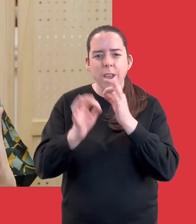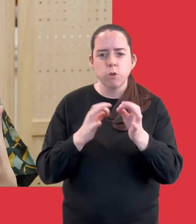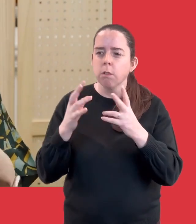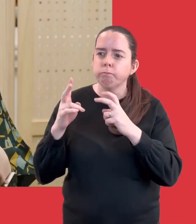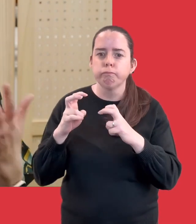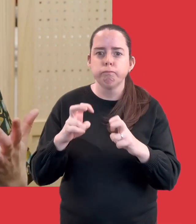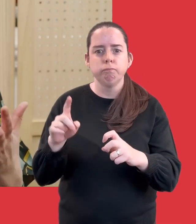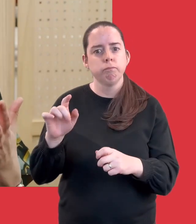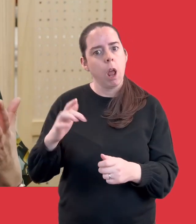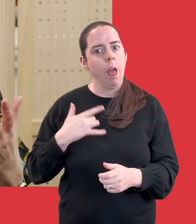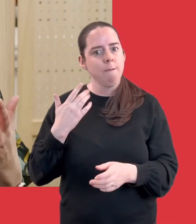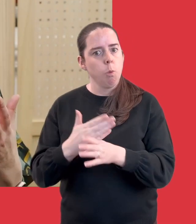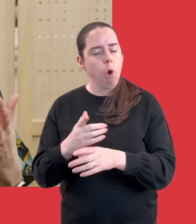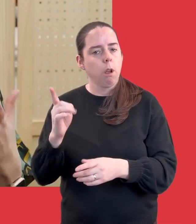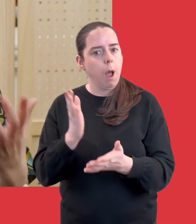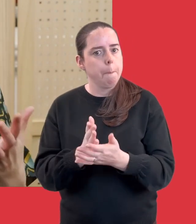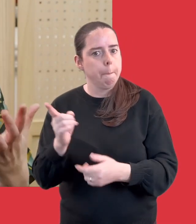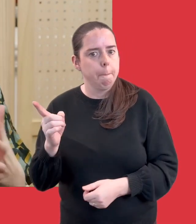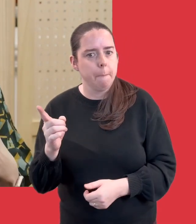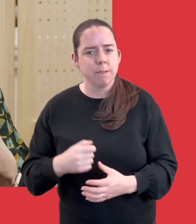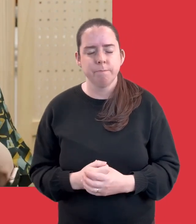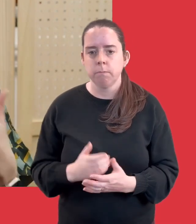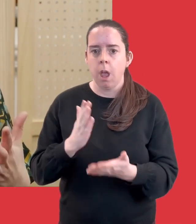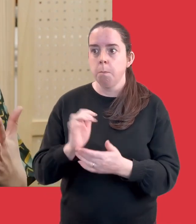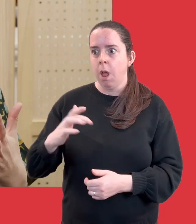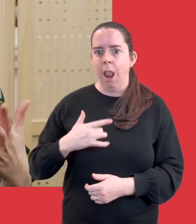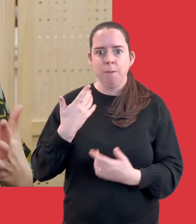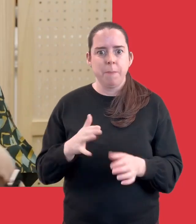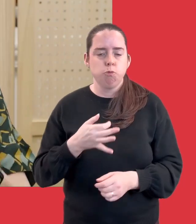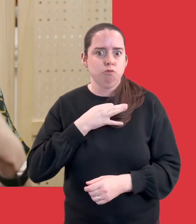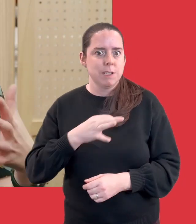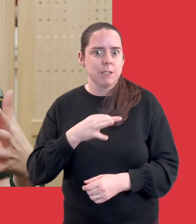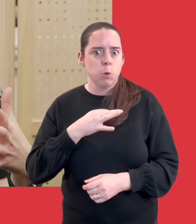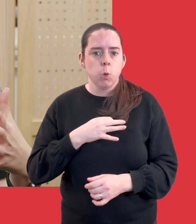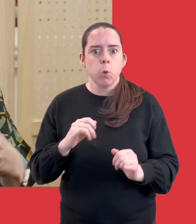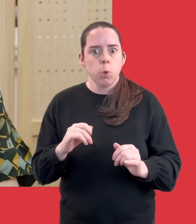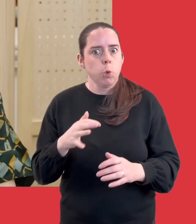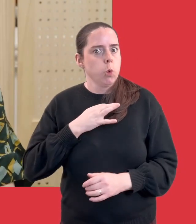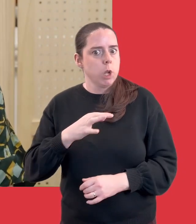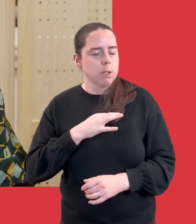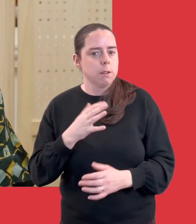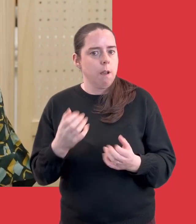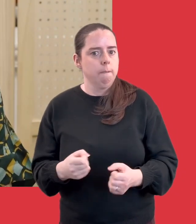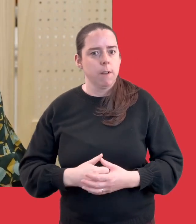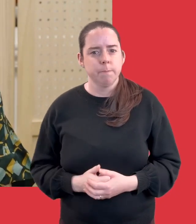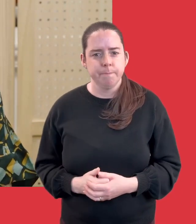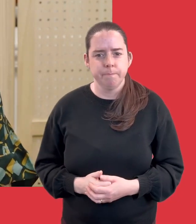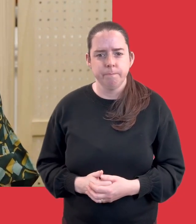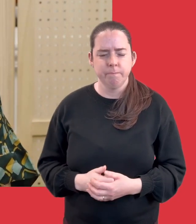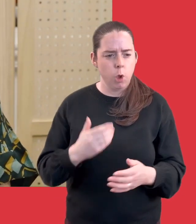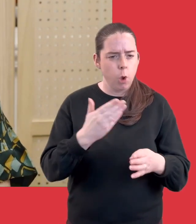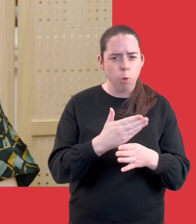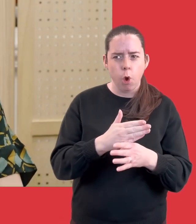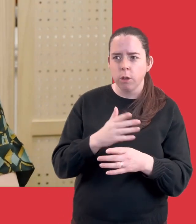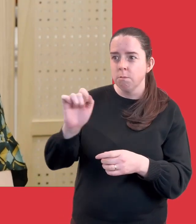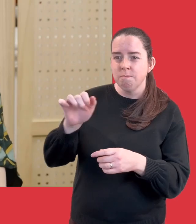exploration of this question. And she did, as I say, take huge risks in her life. She was